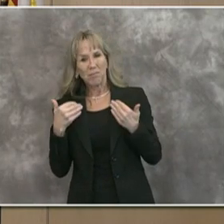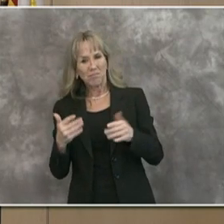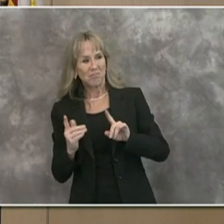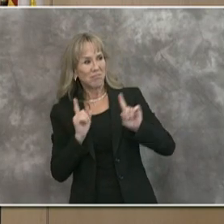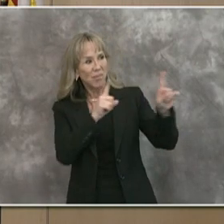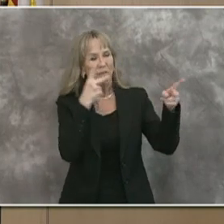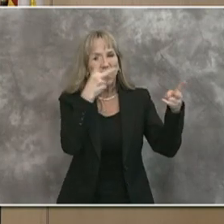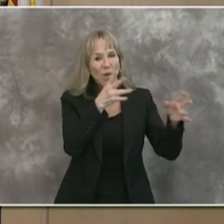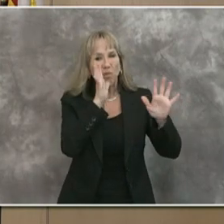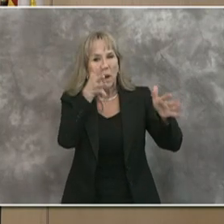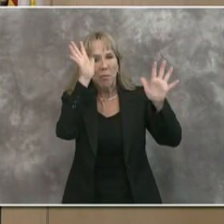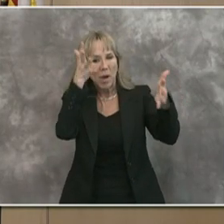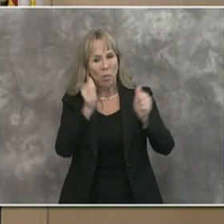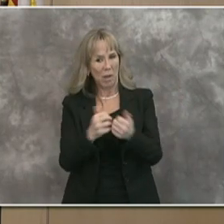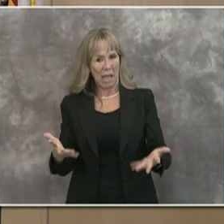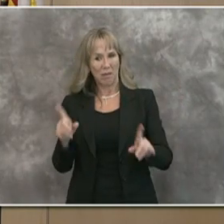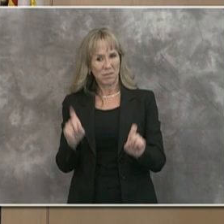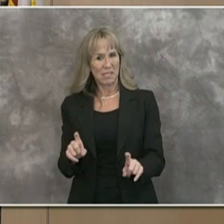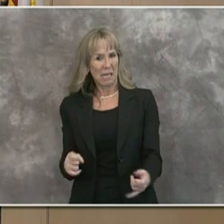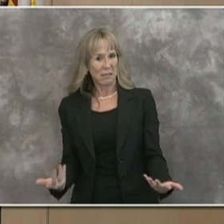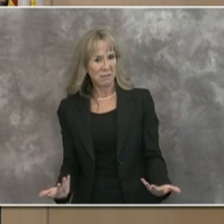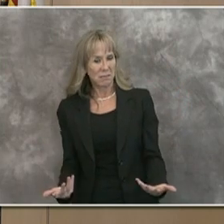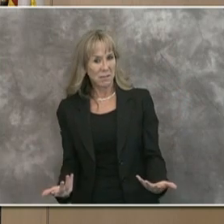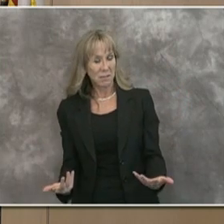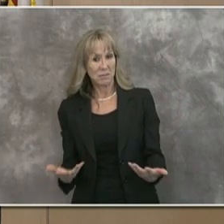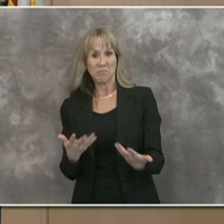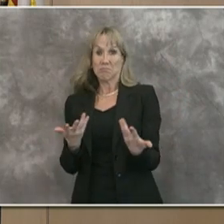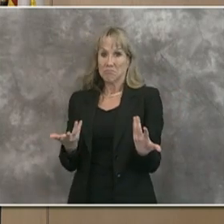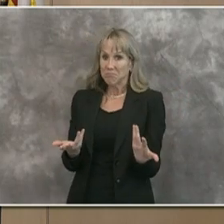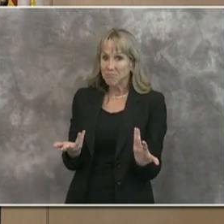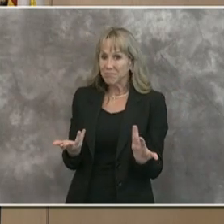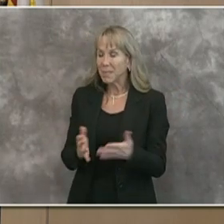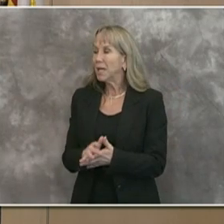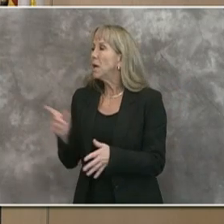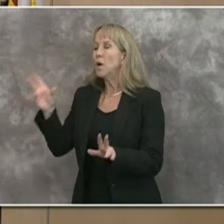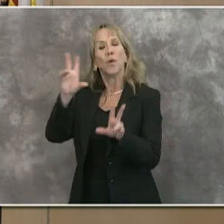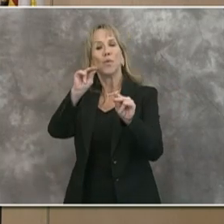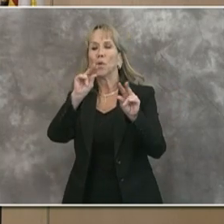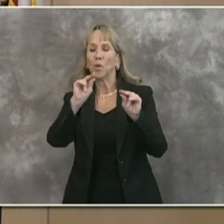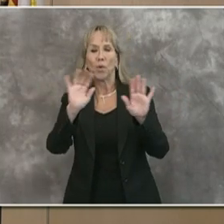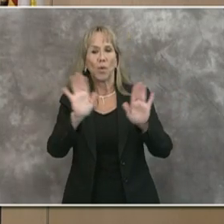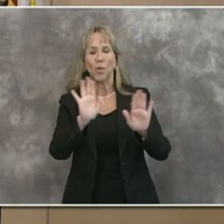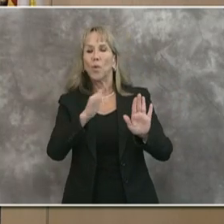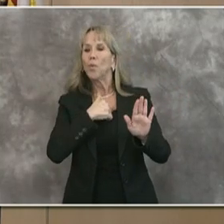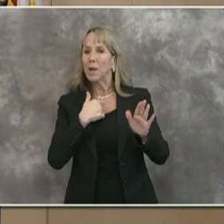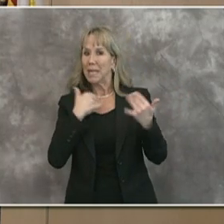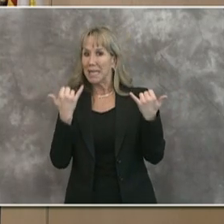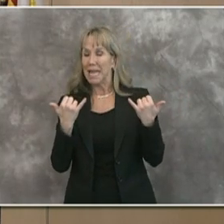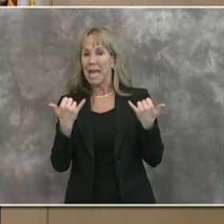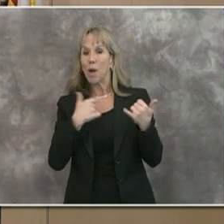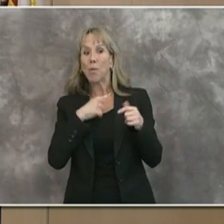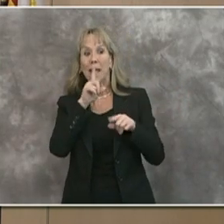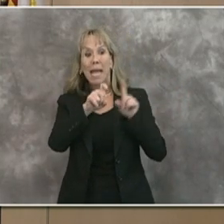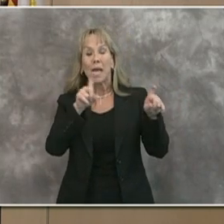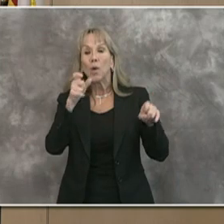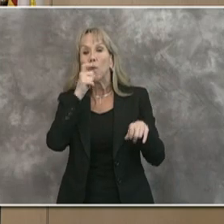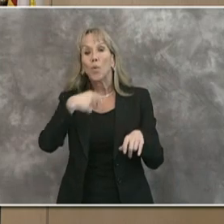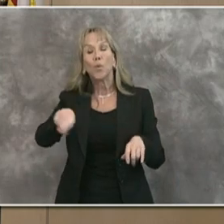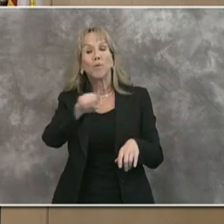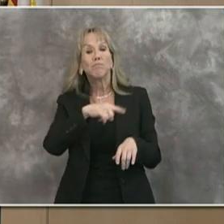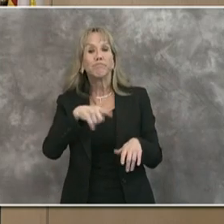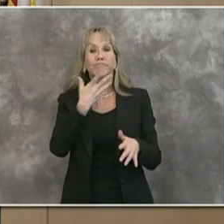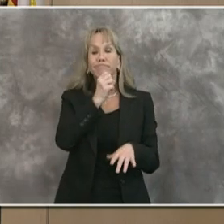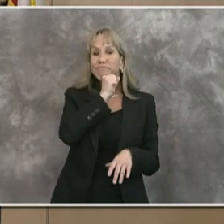Well, And if you do need the test, what's your advice? No, actually, right now we are asking all elderly